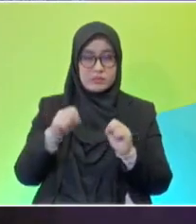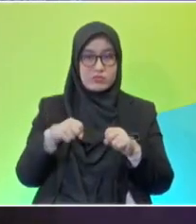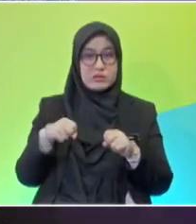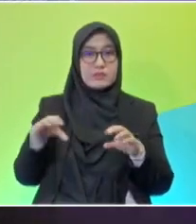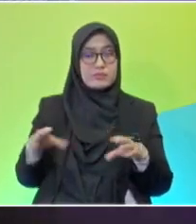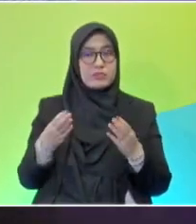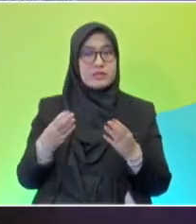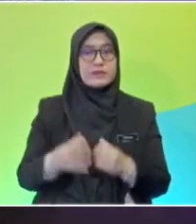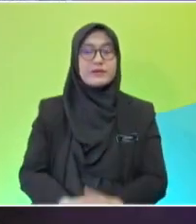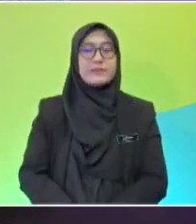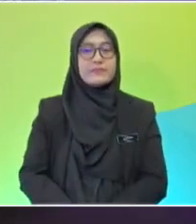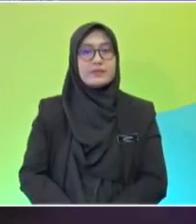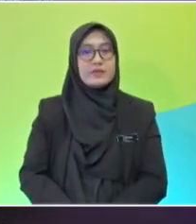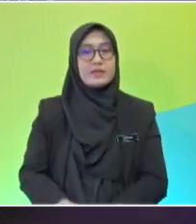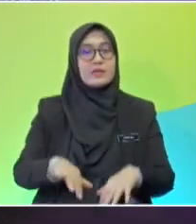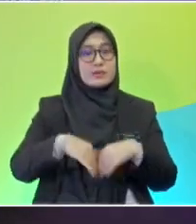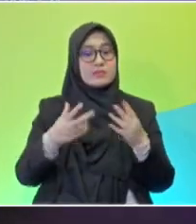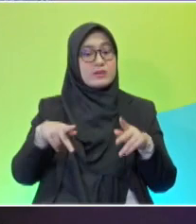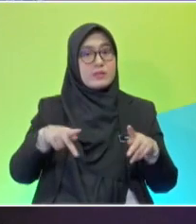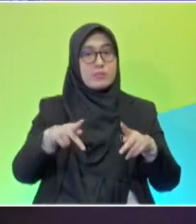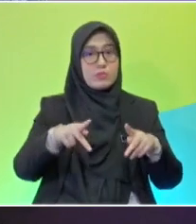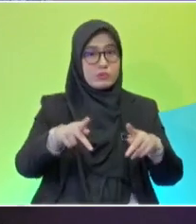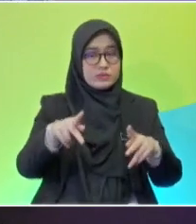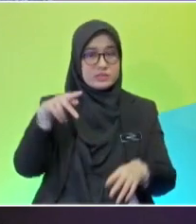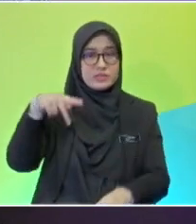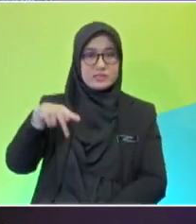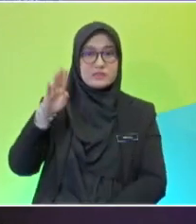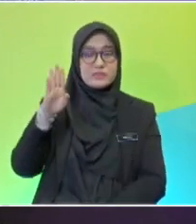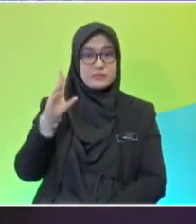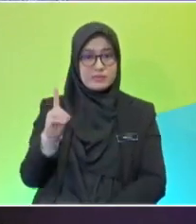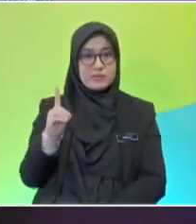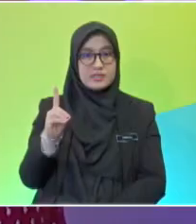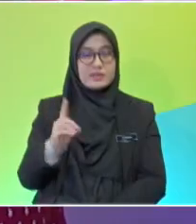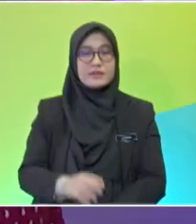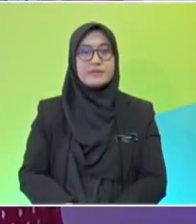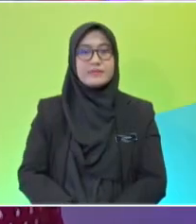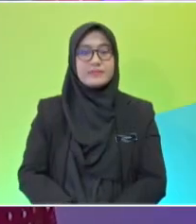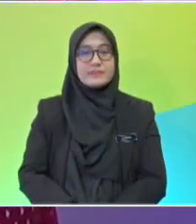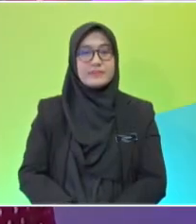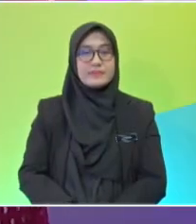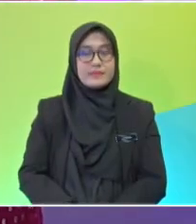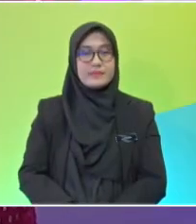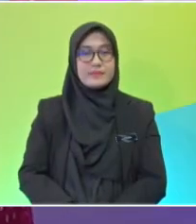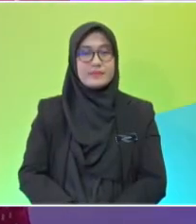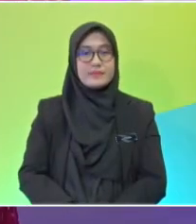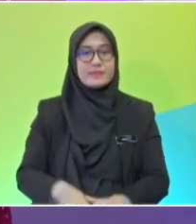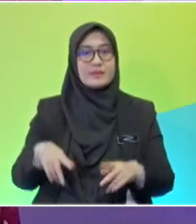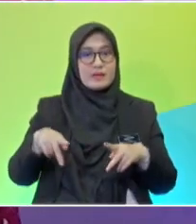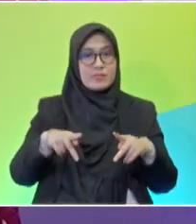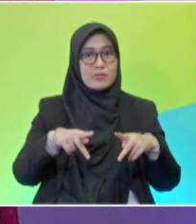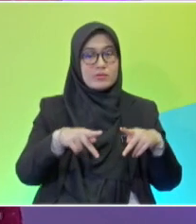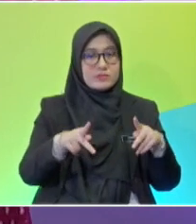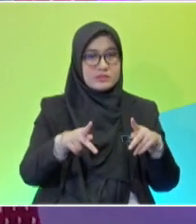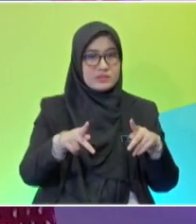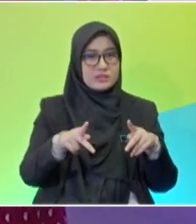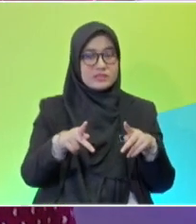the process of PBD as well, Miss Ima? Okay, the process of PBD is, for me personally, is a very personal thing